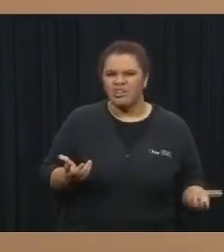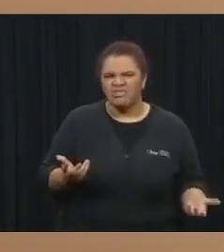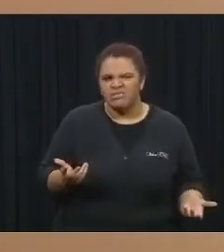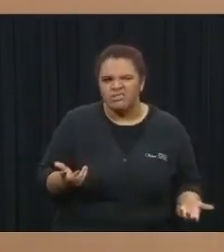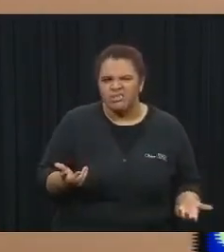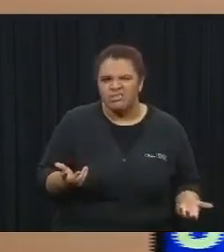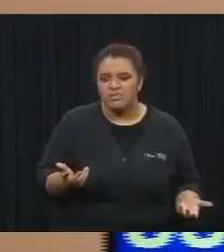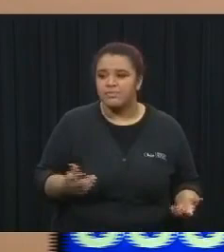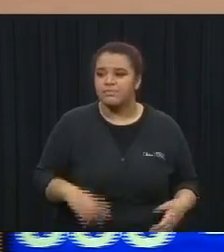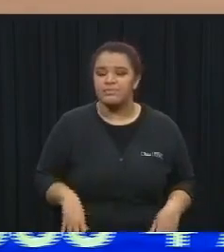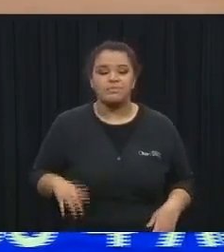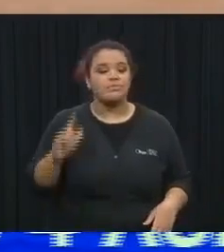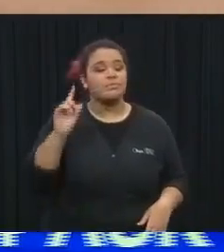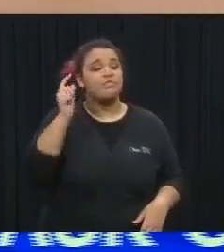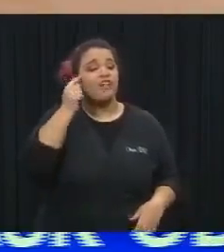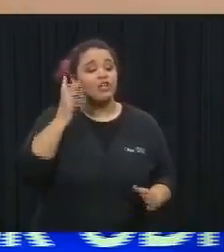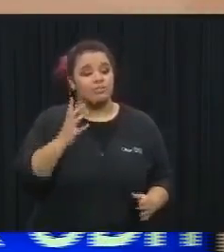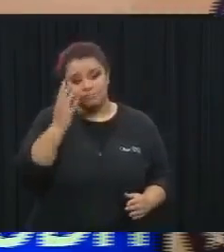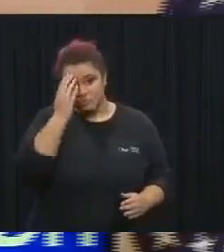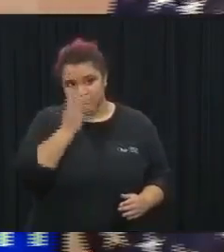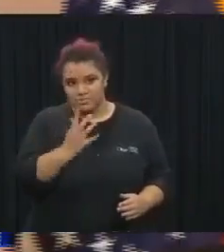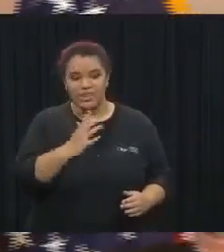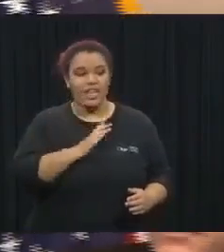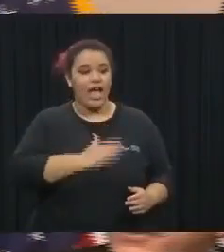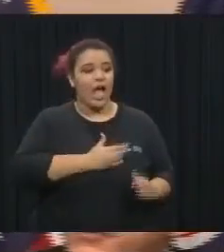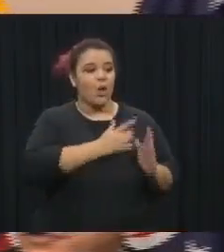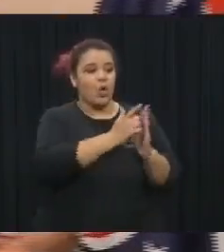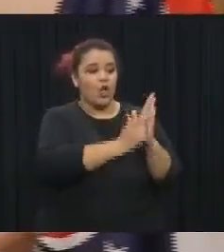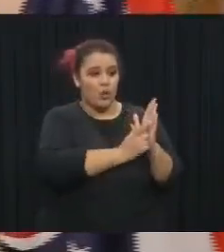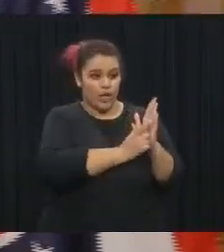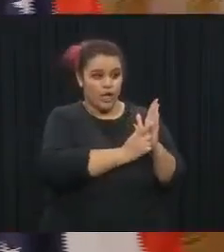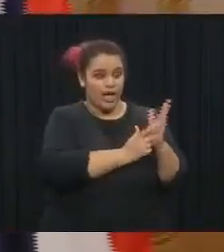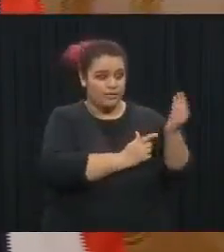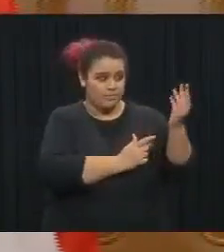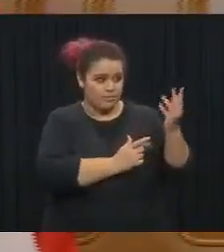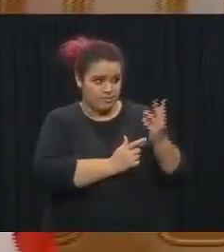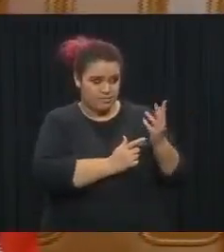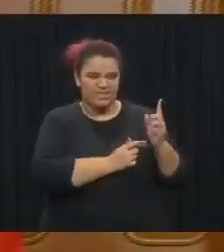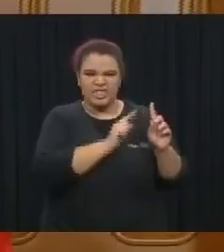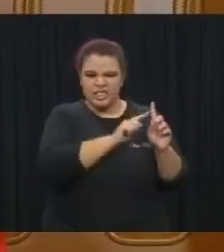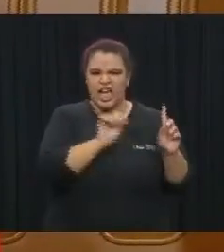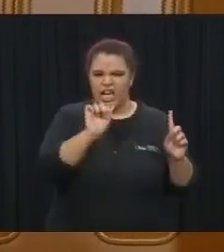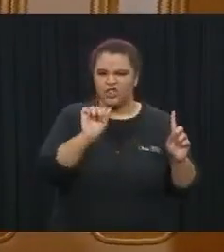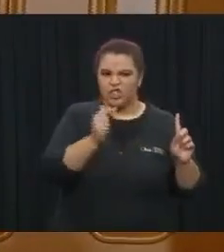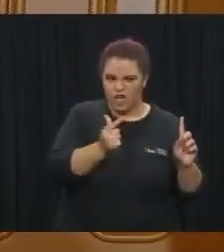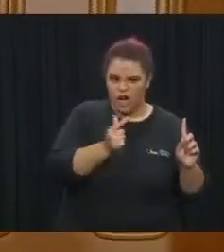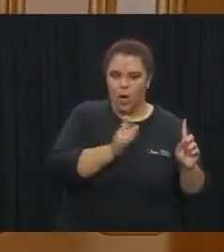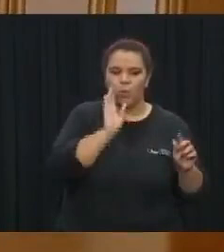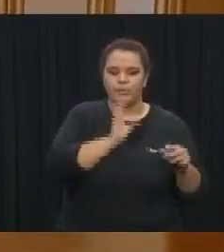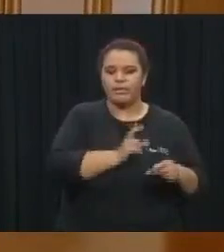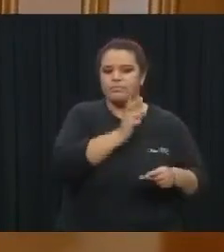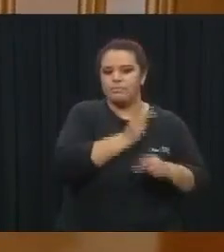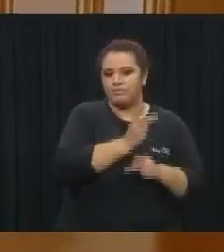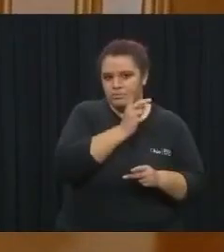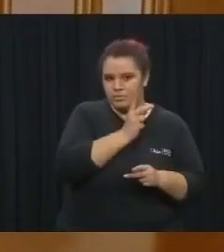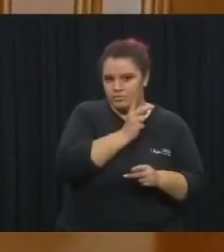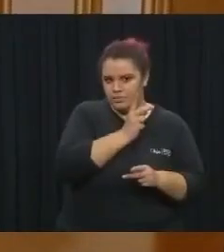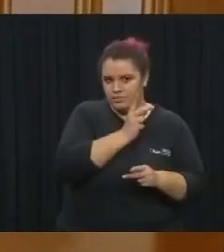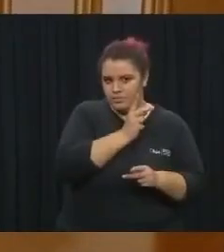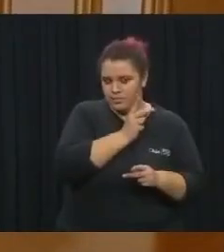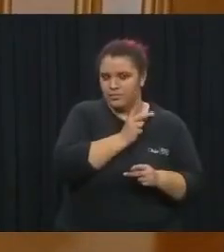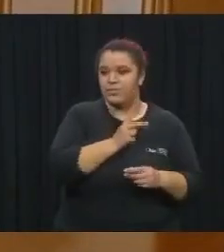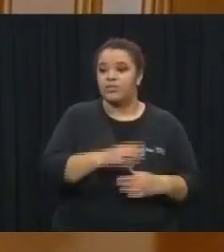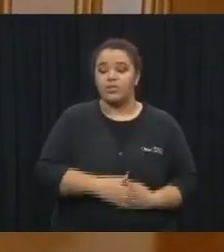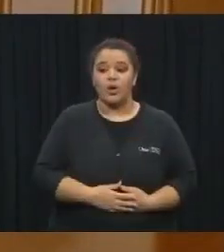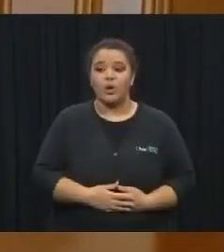our lawyer that the lawyer is supposed to be dealing with this. That is the Attorney General. So the order went out, and